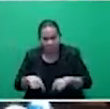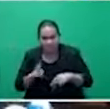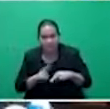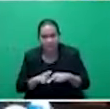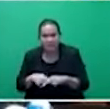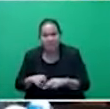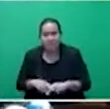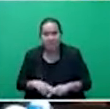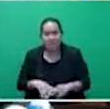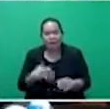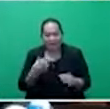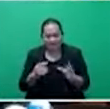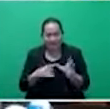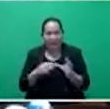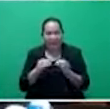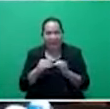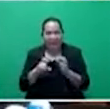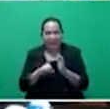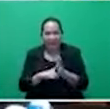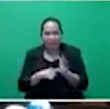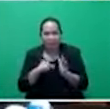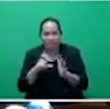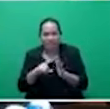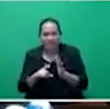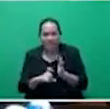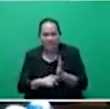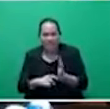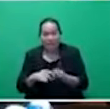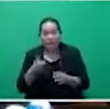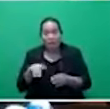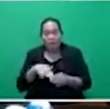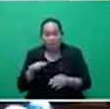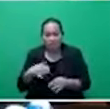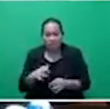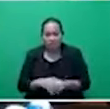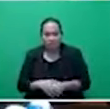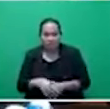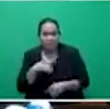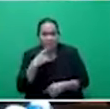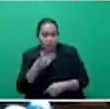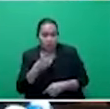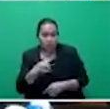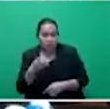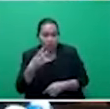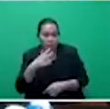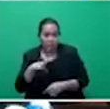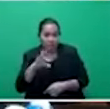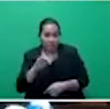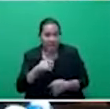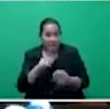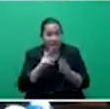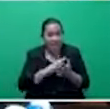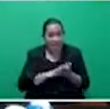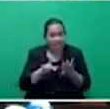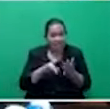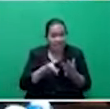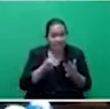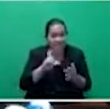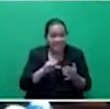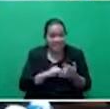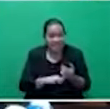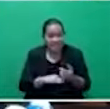poverty, what we call abject poverty. Poverty rate stood at 24.1% as per the 2019-2020 HIES. This is one of the lowest levels of poverty